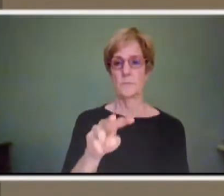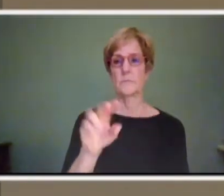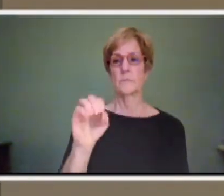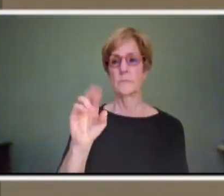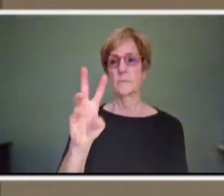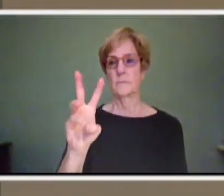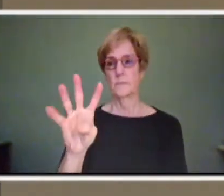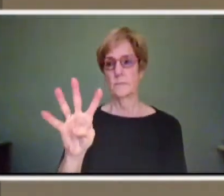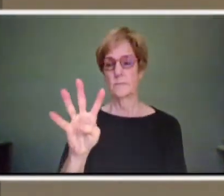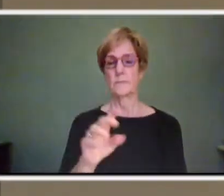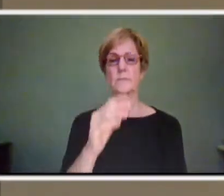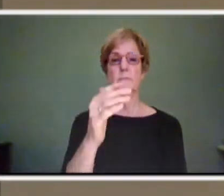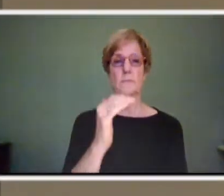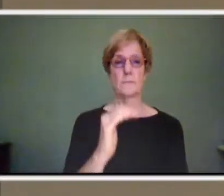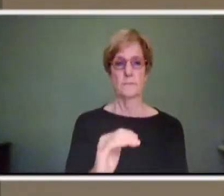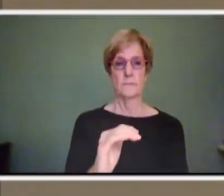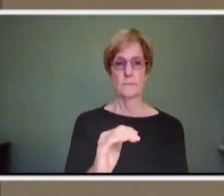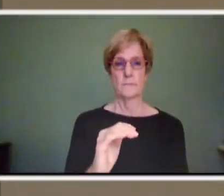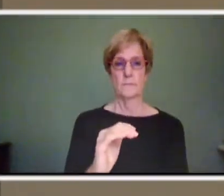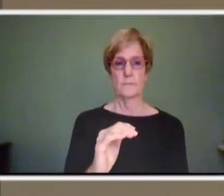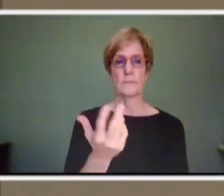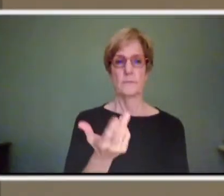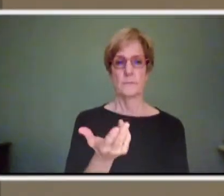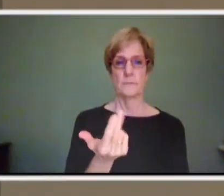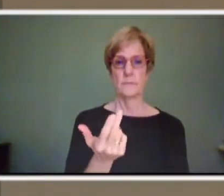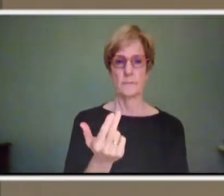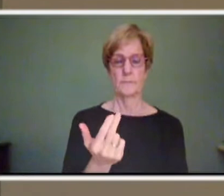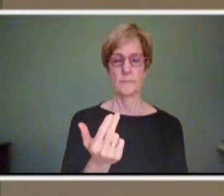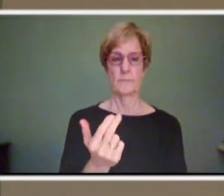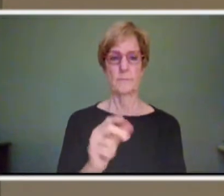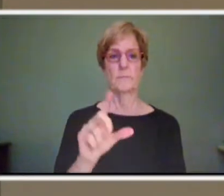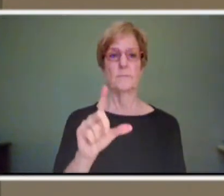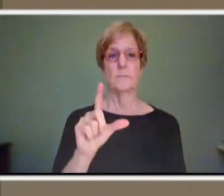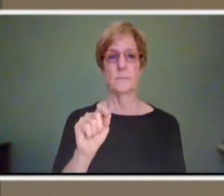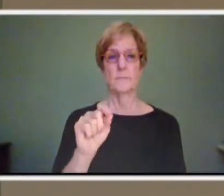2022-064. Petition number 13, petition